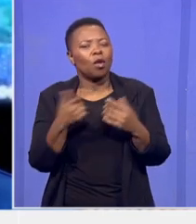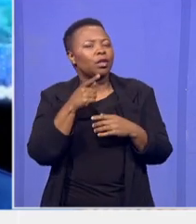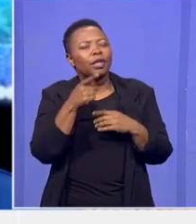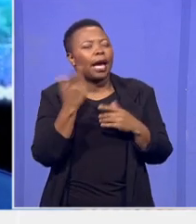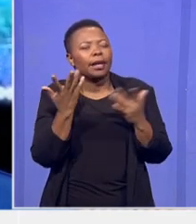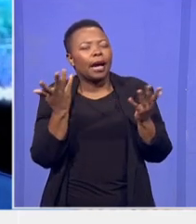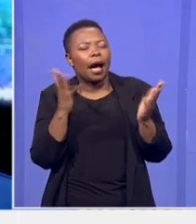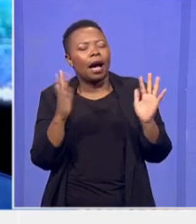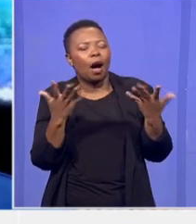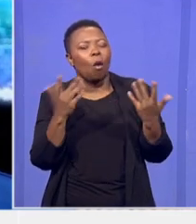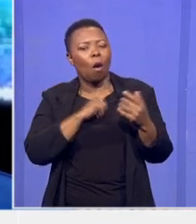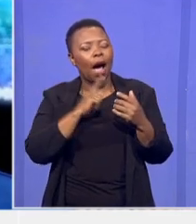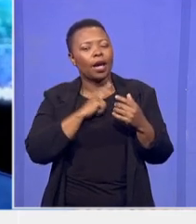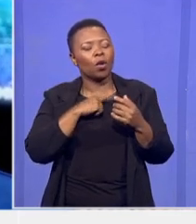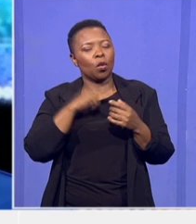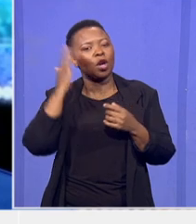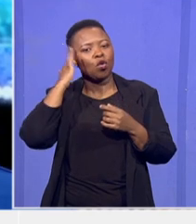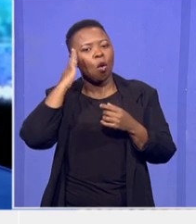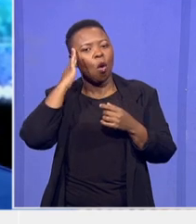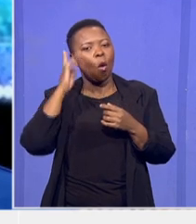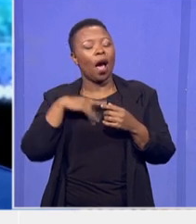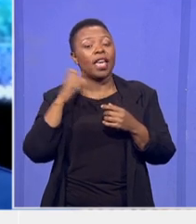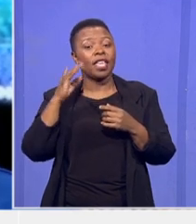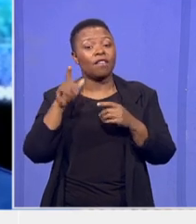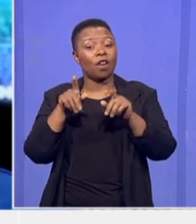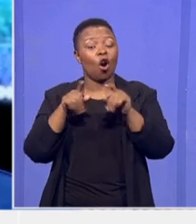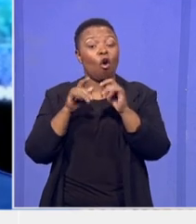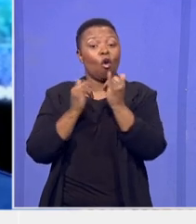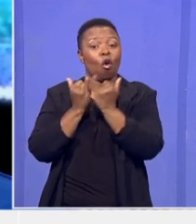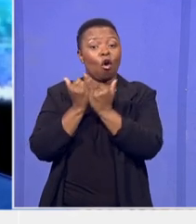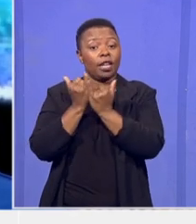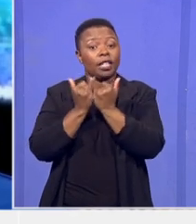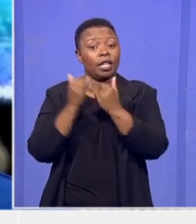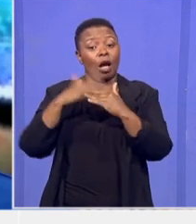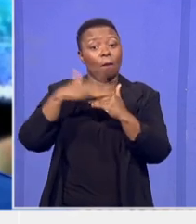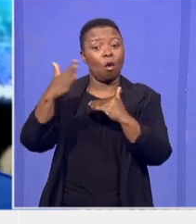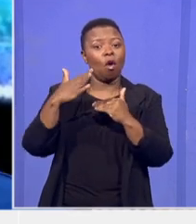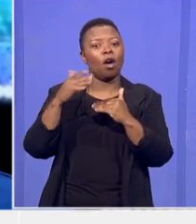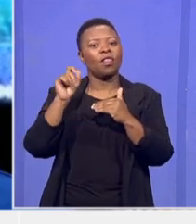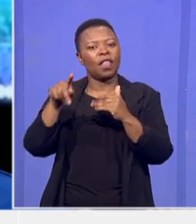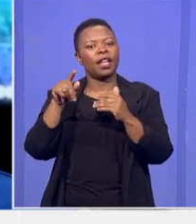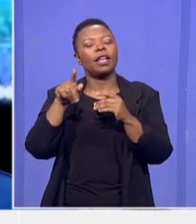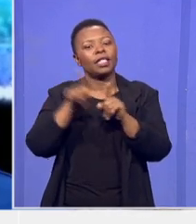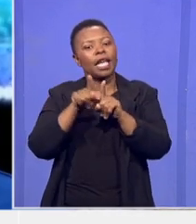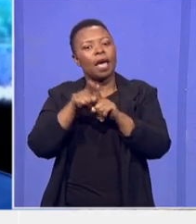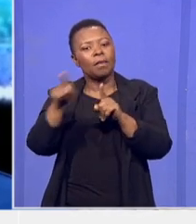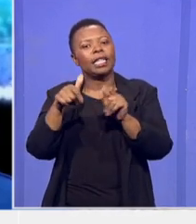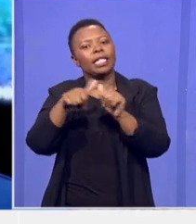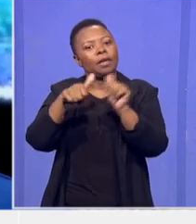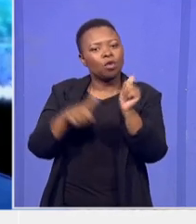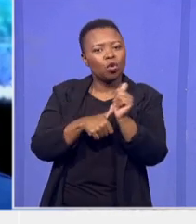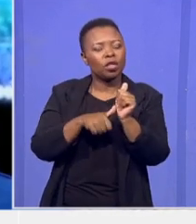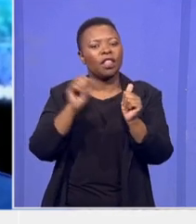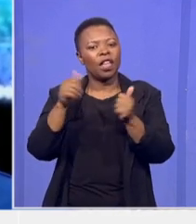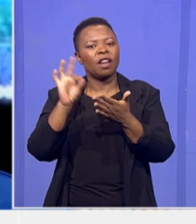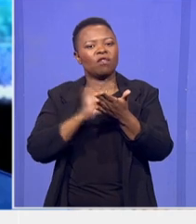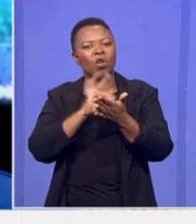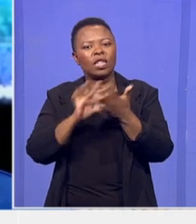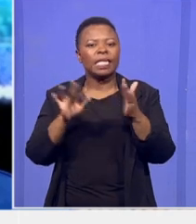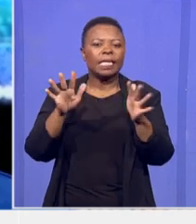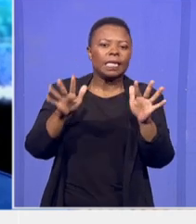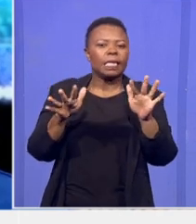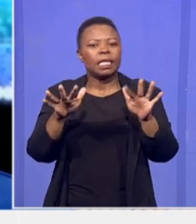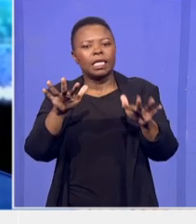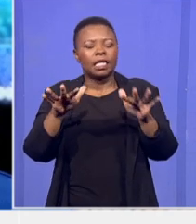knowing that, particularly when there are more contenders for positions like that of the deputy chairperson, the votes are then staggered on the number